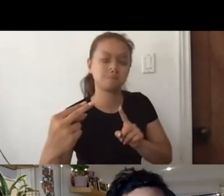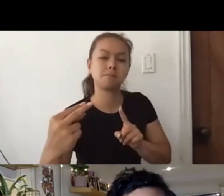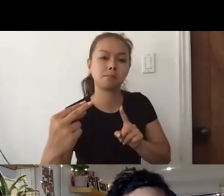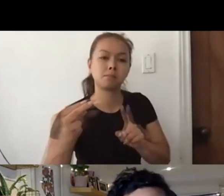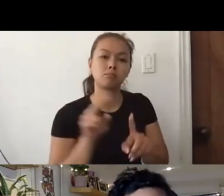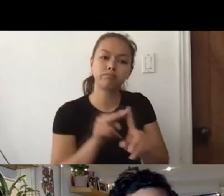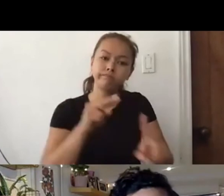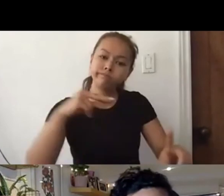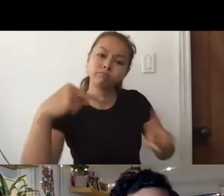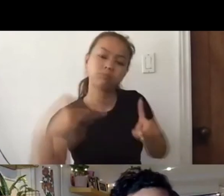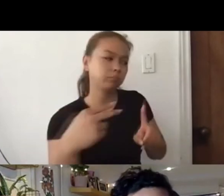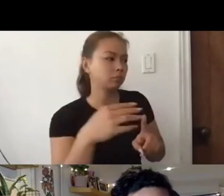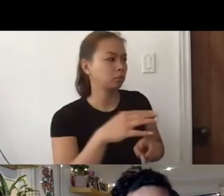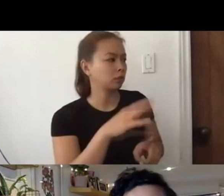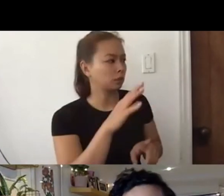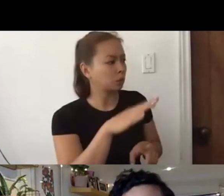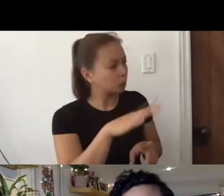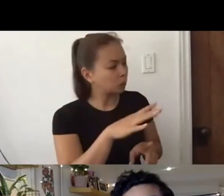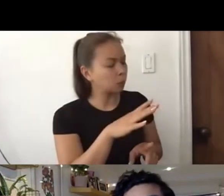are. Thank you.